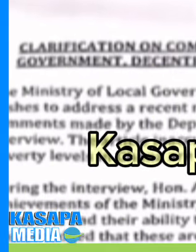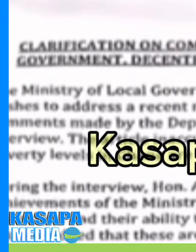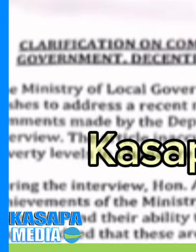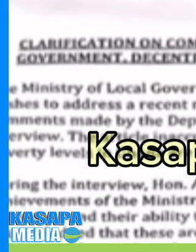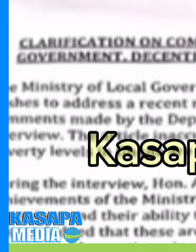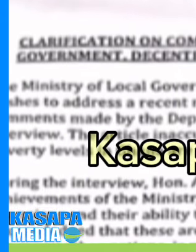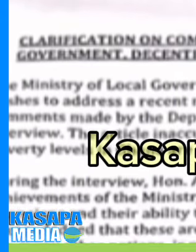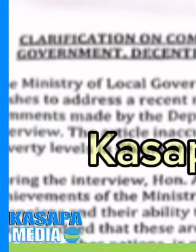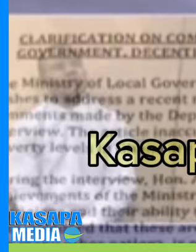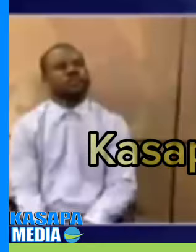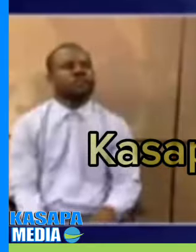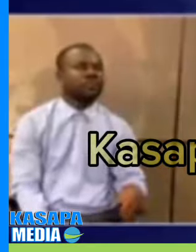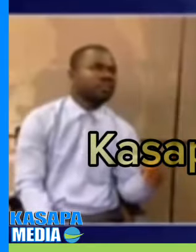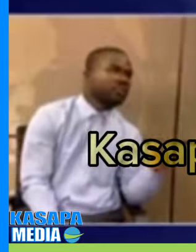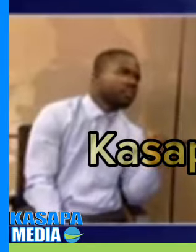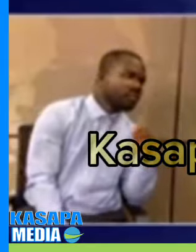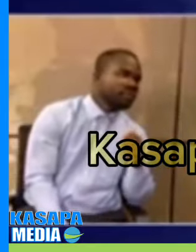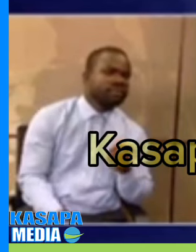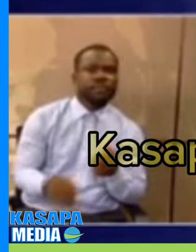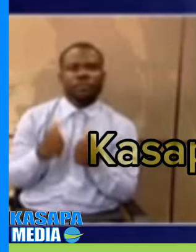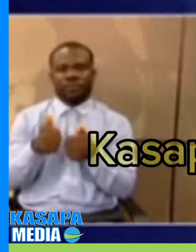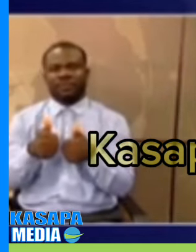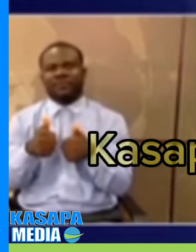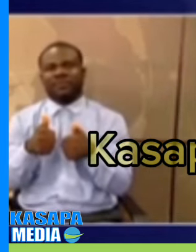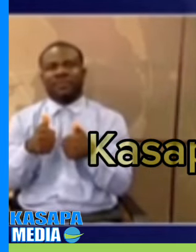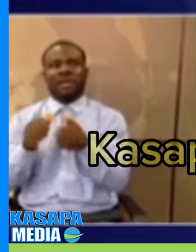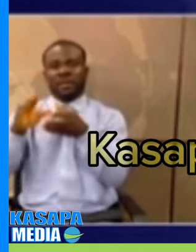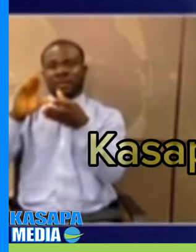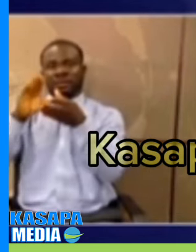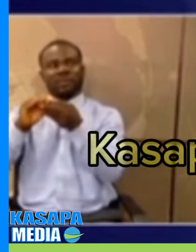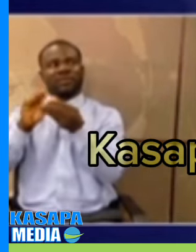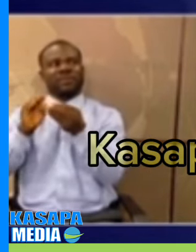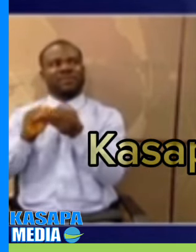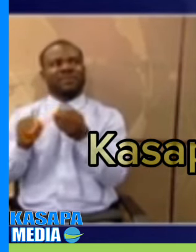misrepresented the comments made by the Deputy Minister.